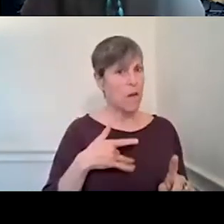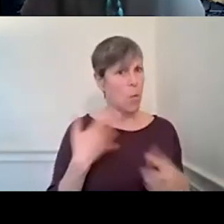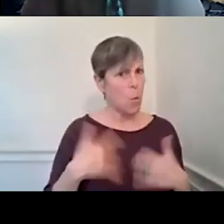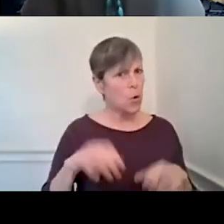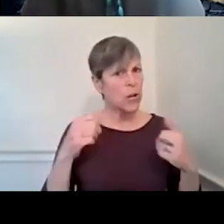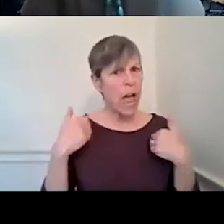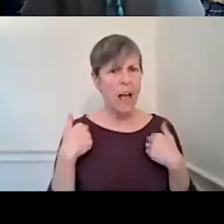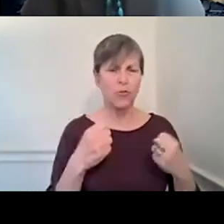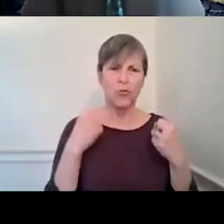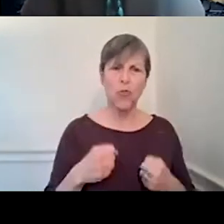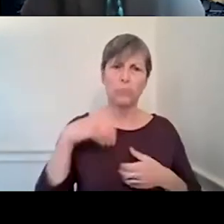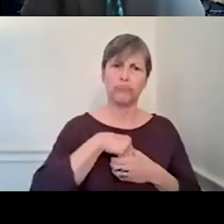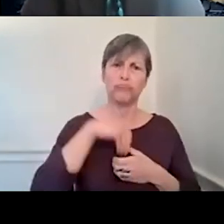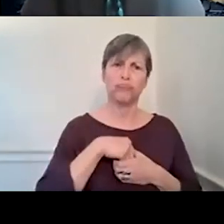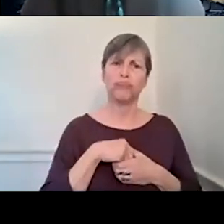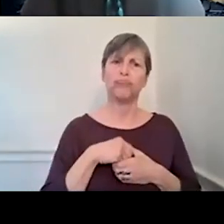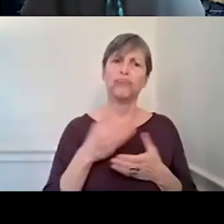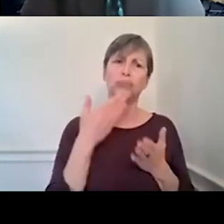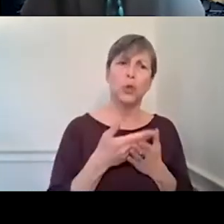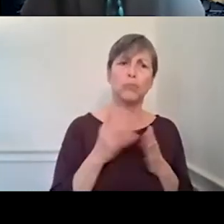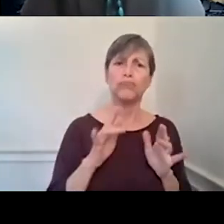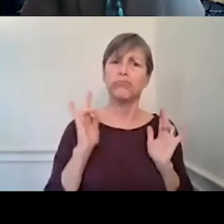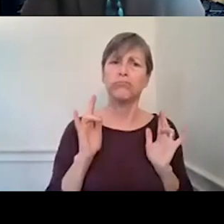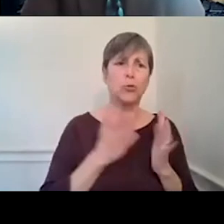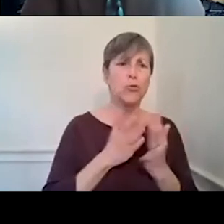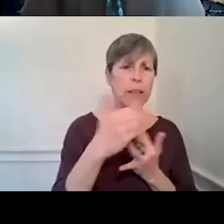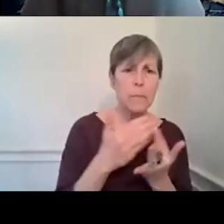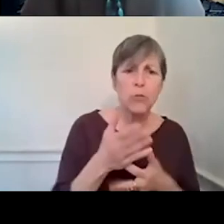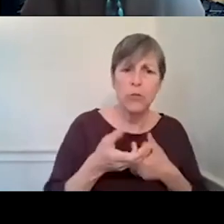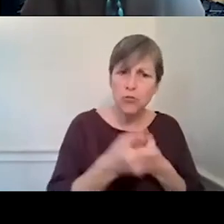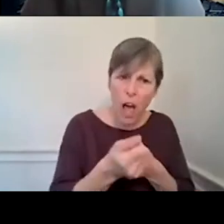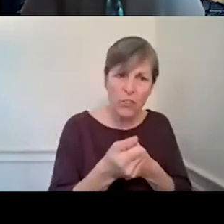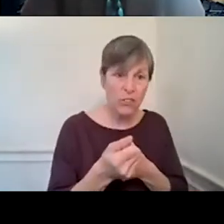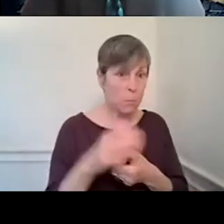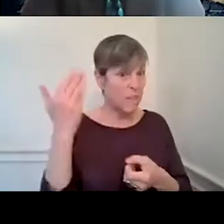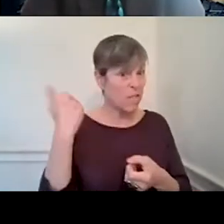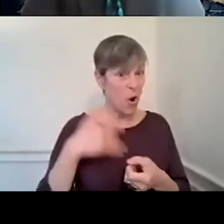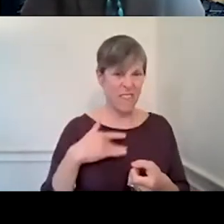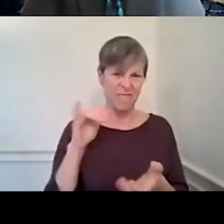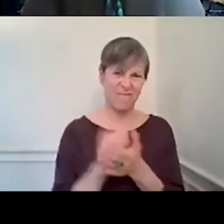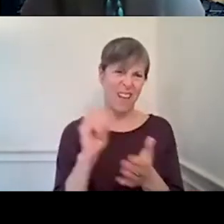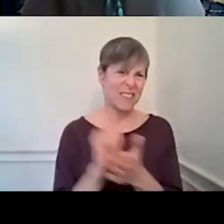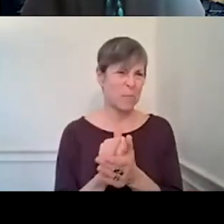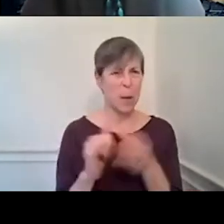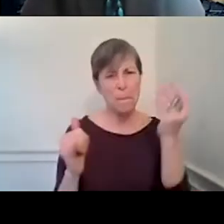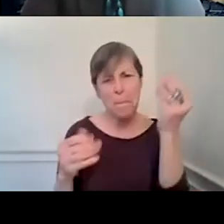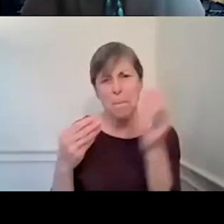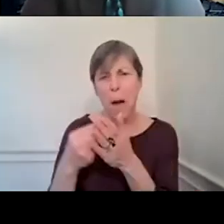trust. And I just thought that you couldn't find that, right, in the world of, you know, just sort of materialistic